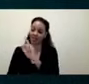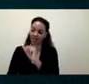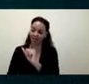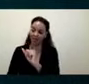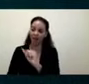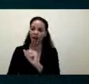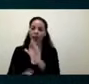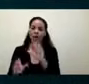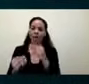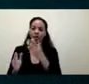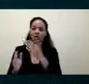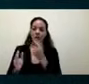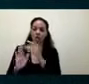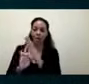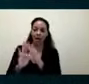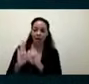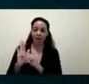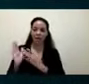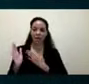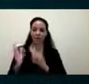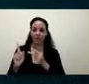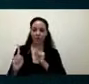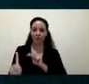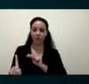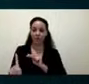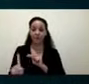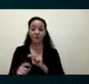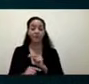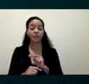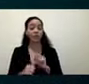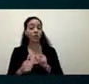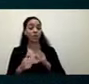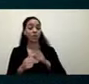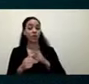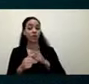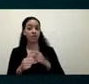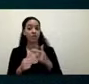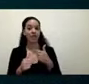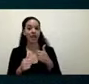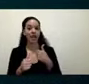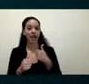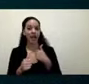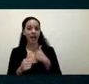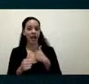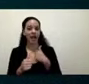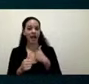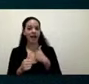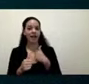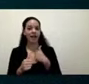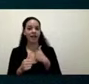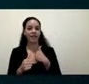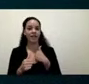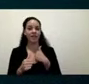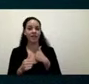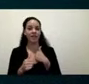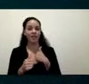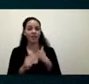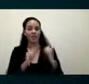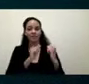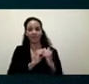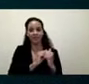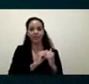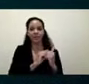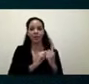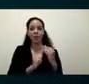perspective. One, I spent a day with a home healthcare worker, a member of SEIU by the name of